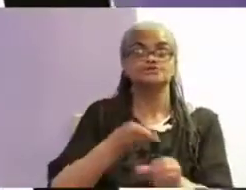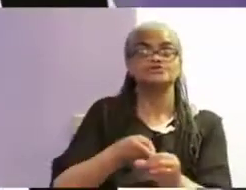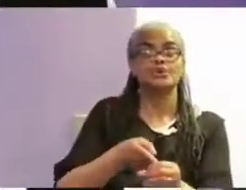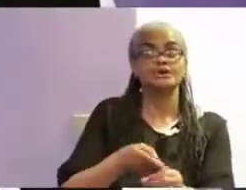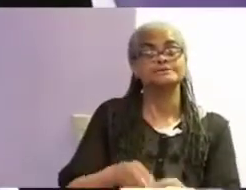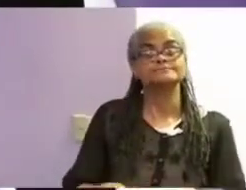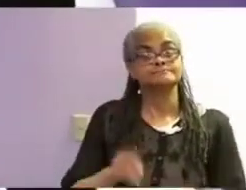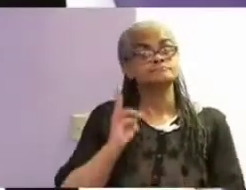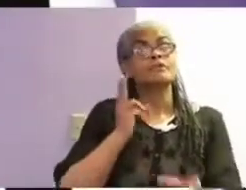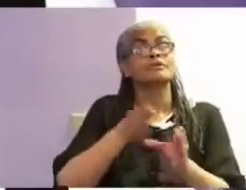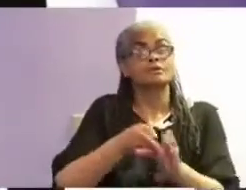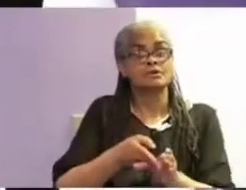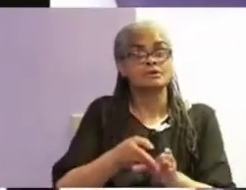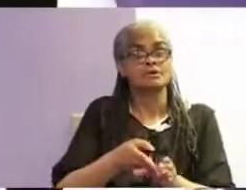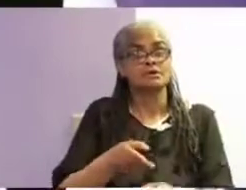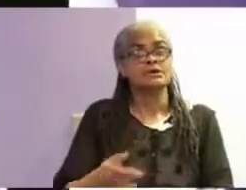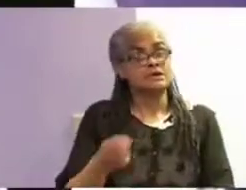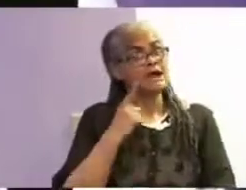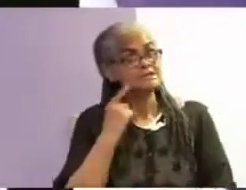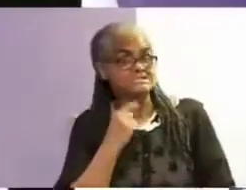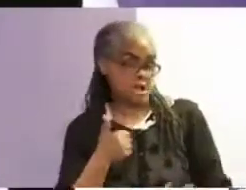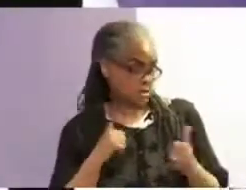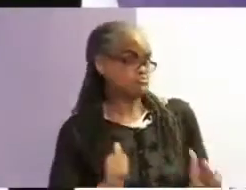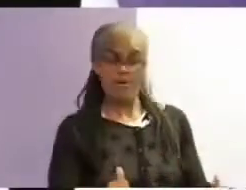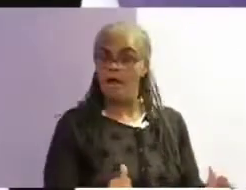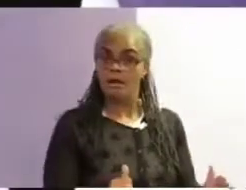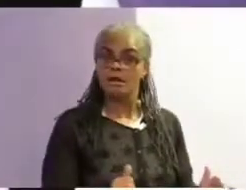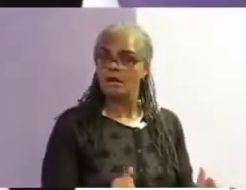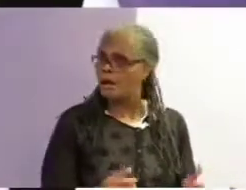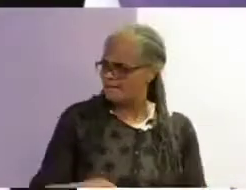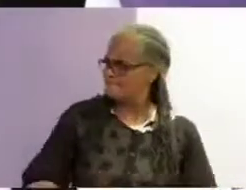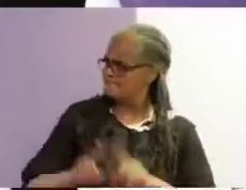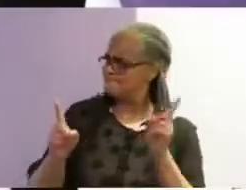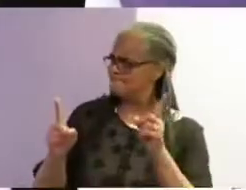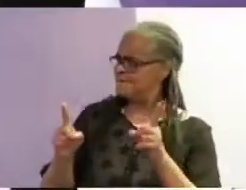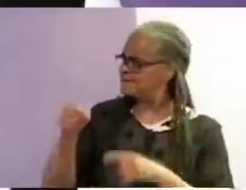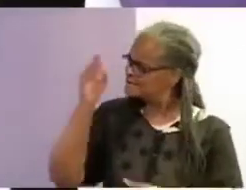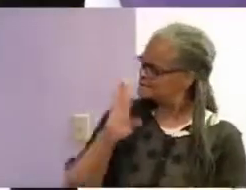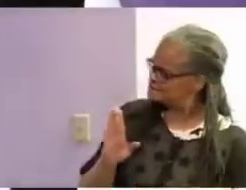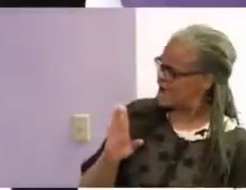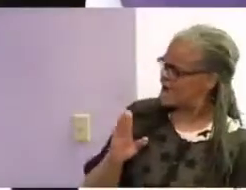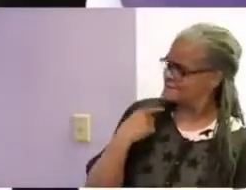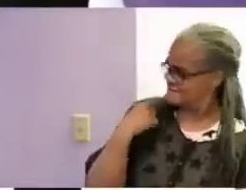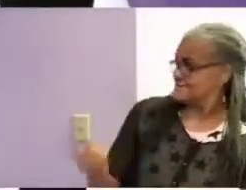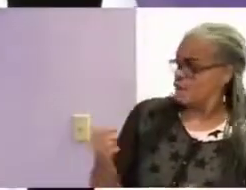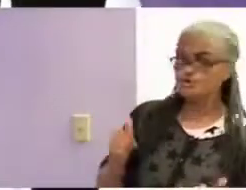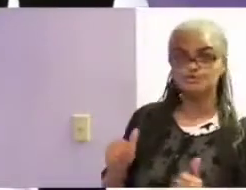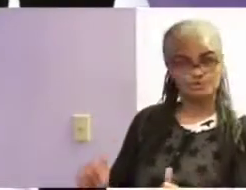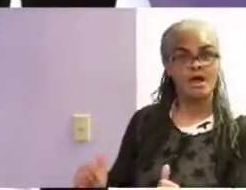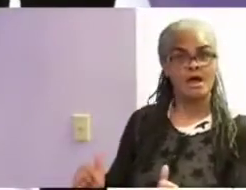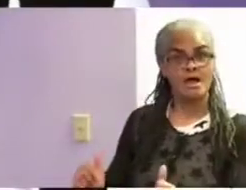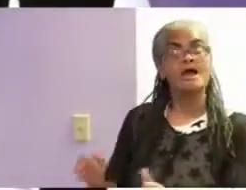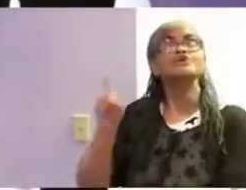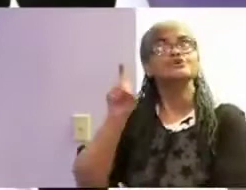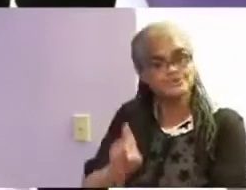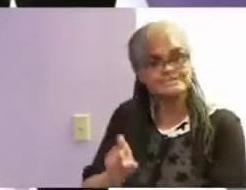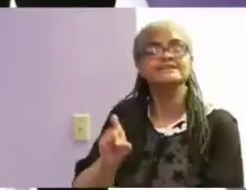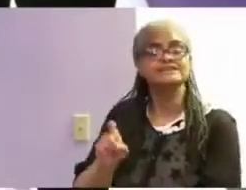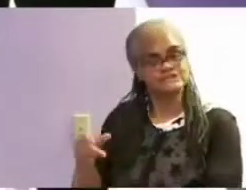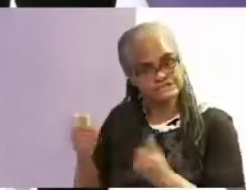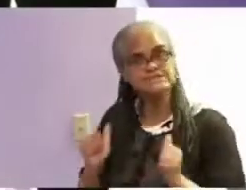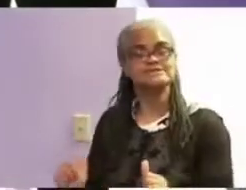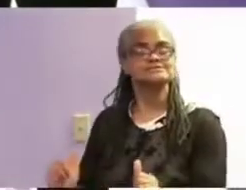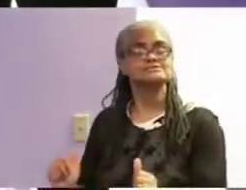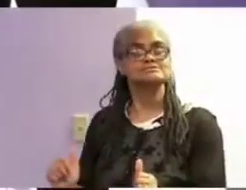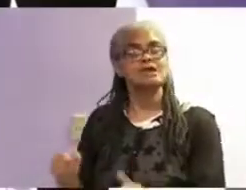I said, but did God tell you to try? You need God to tell you what to do and how to